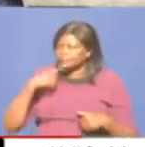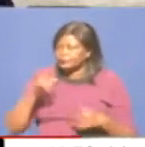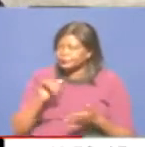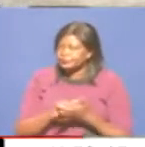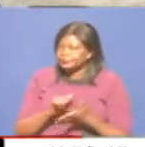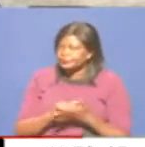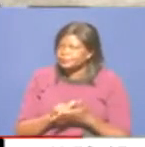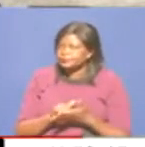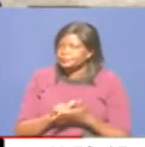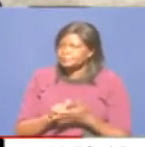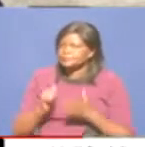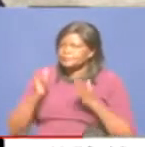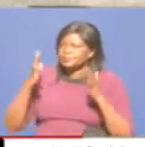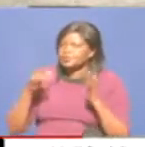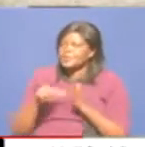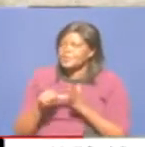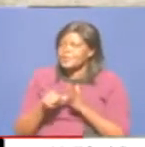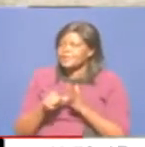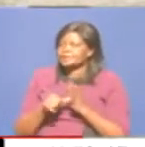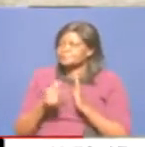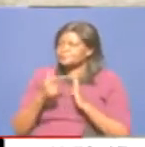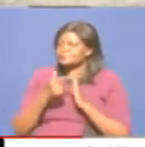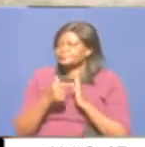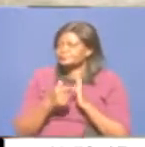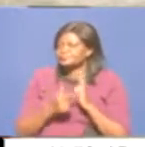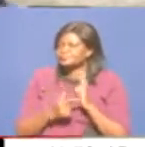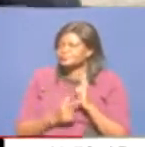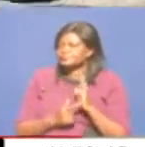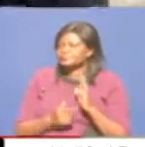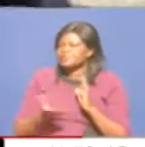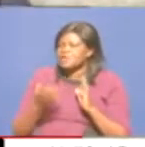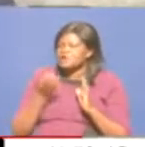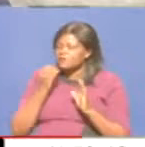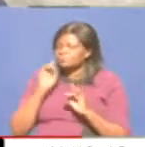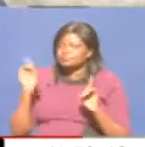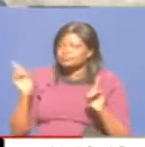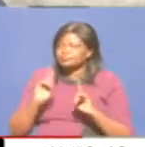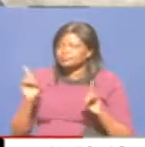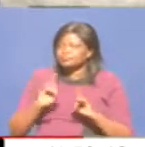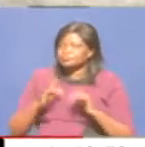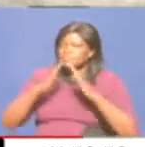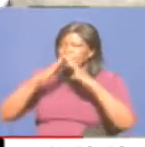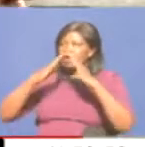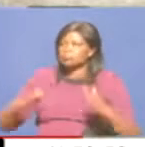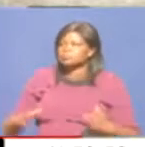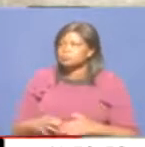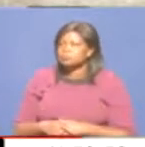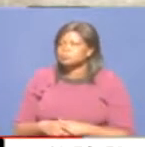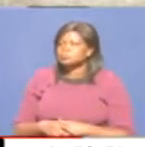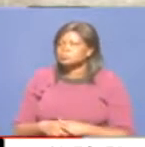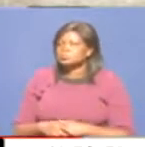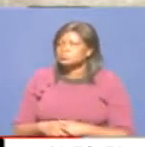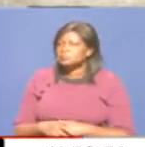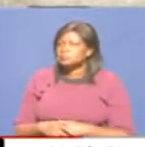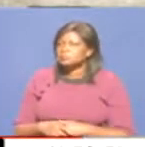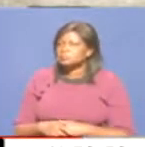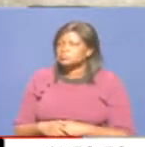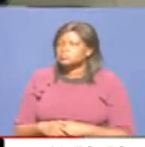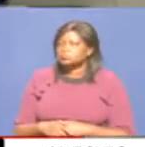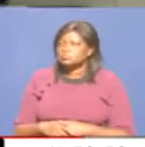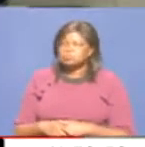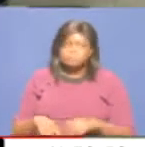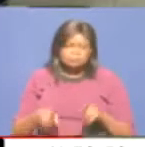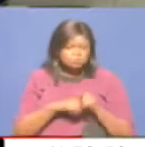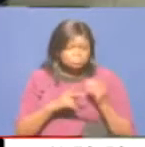my biggest problem mm. is not even food. My biggest problem is the housing. Okay. Would you want to also the curfew